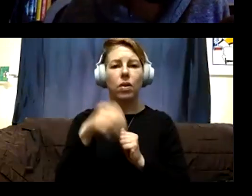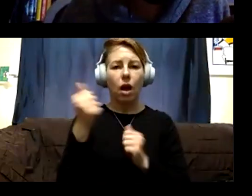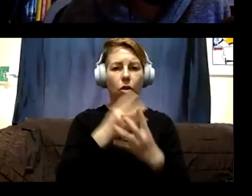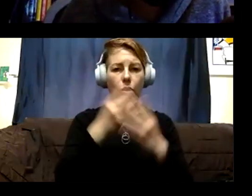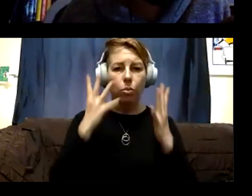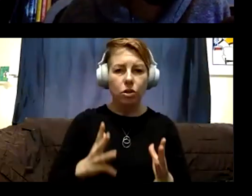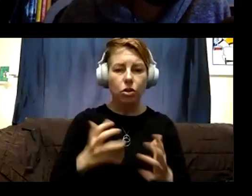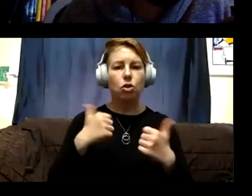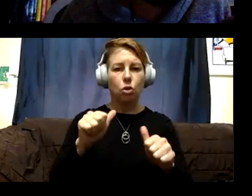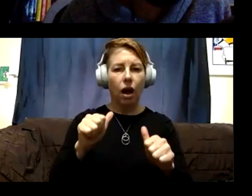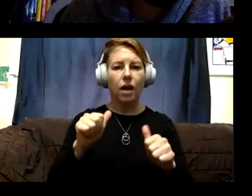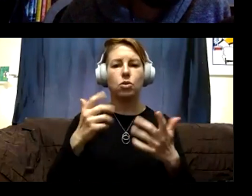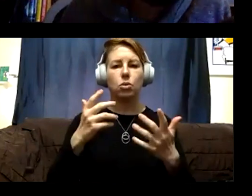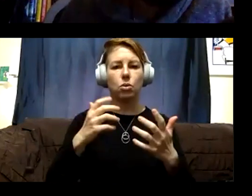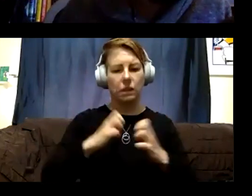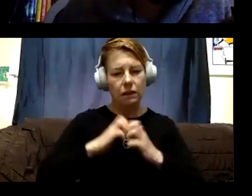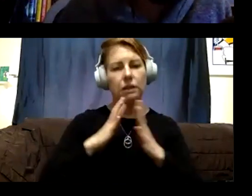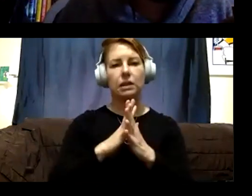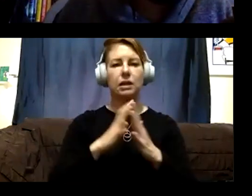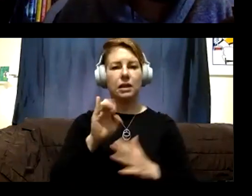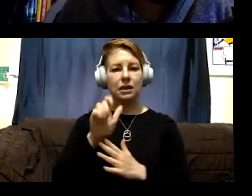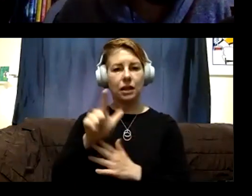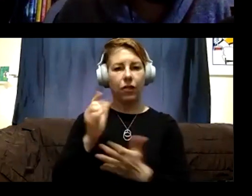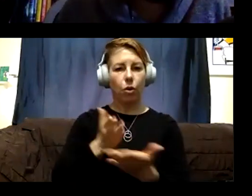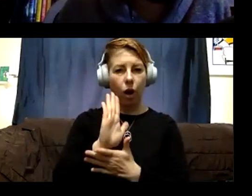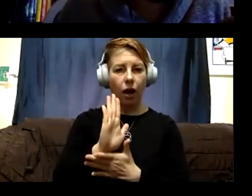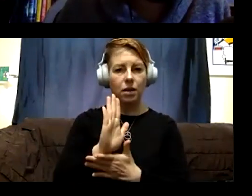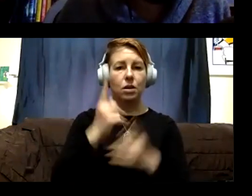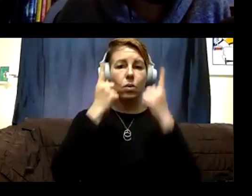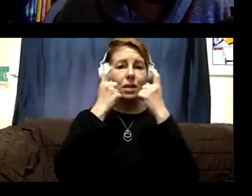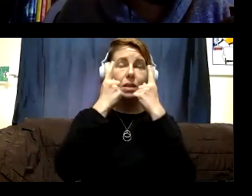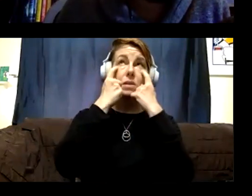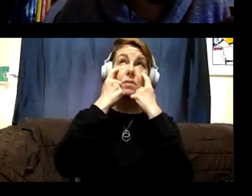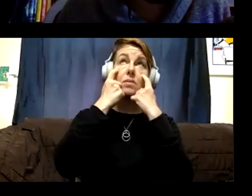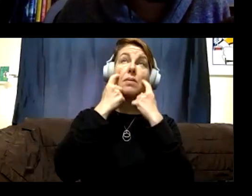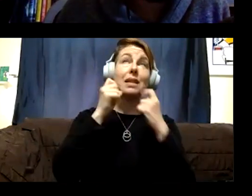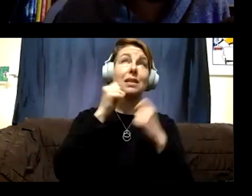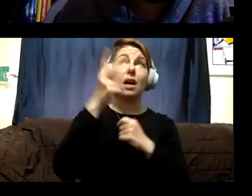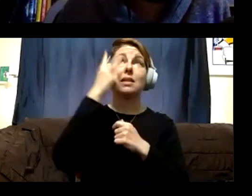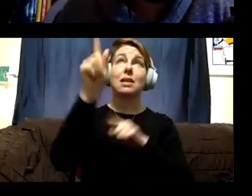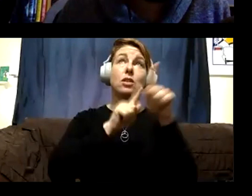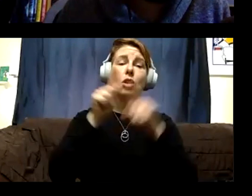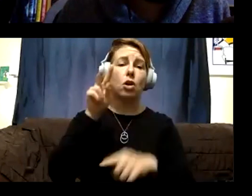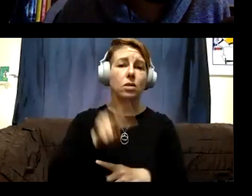says, tears leaking down his face, that he hasn't seen the stars in 22 years.